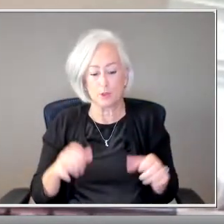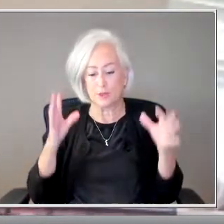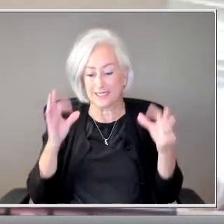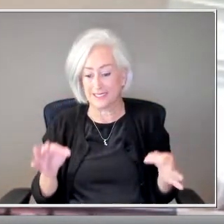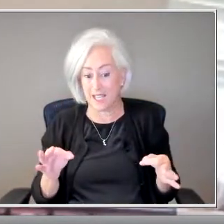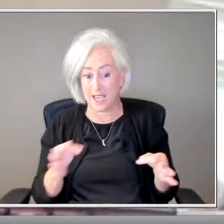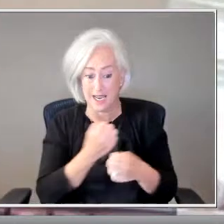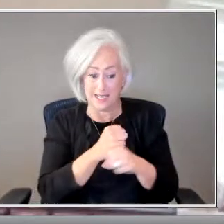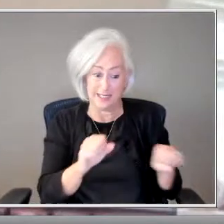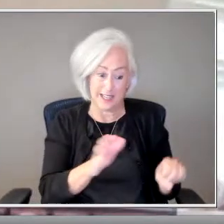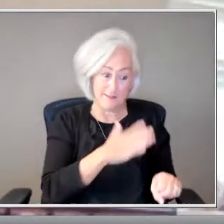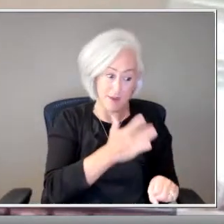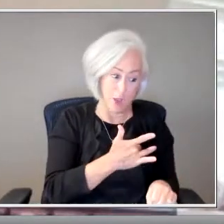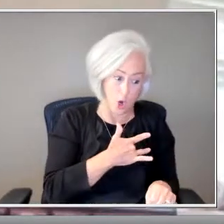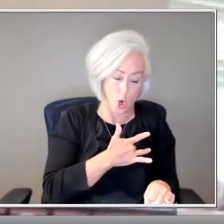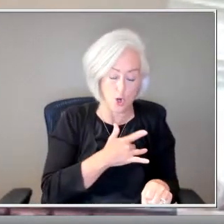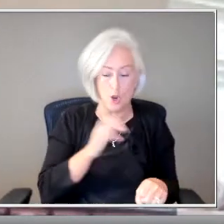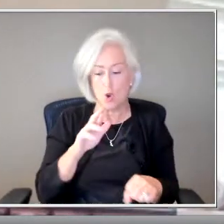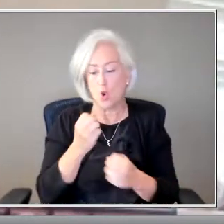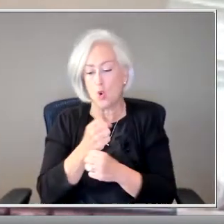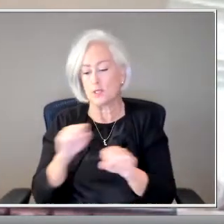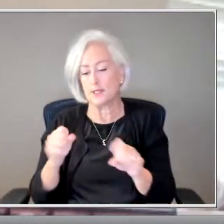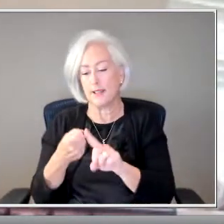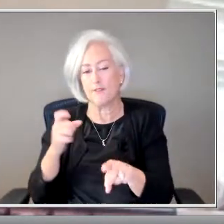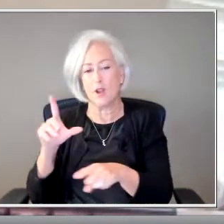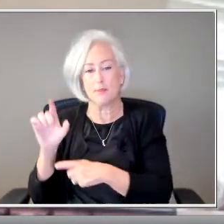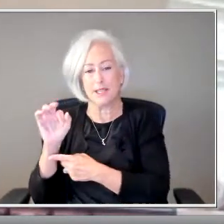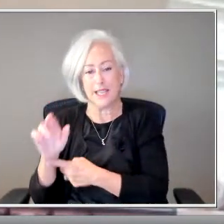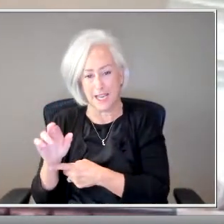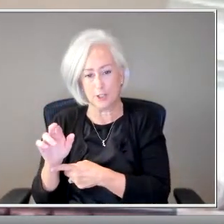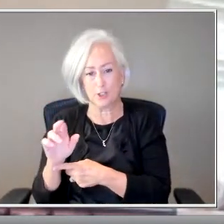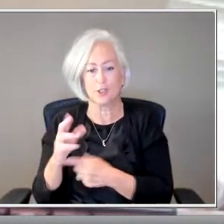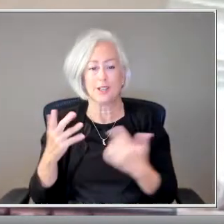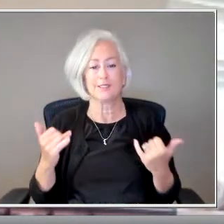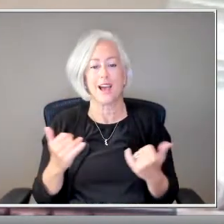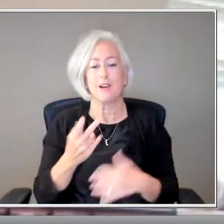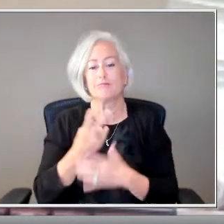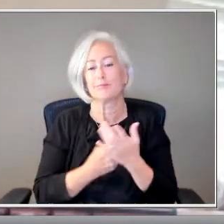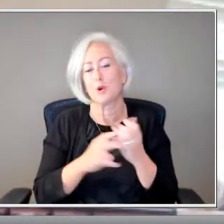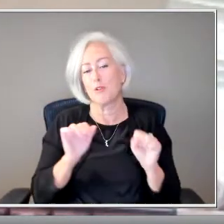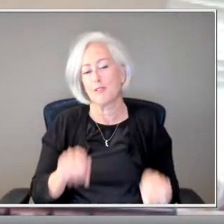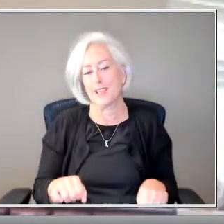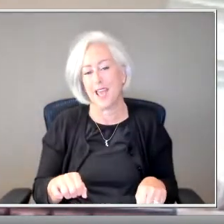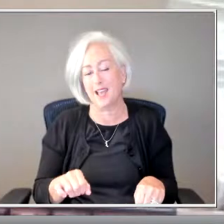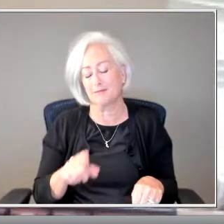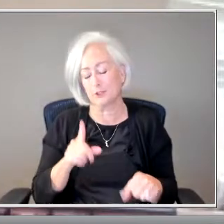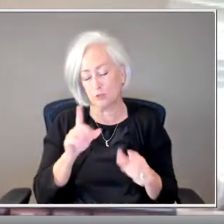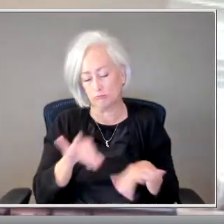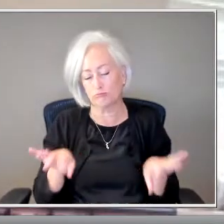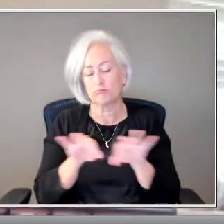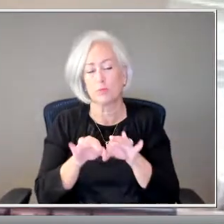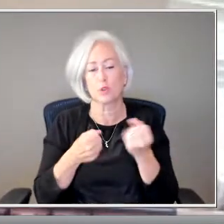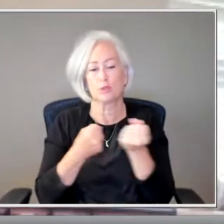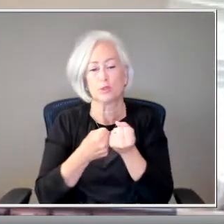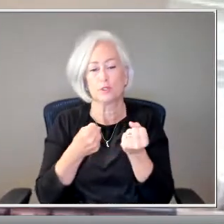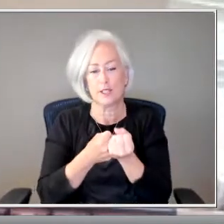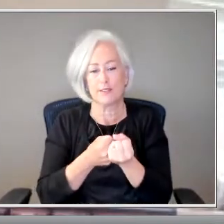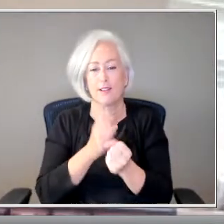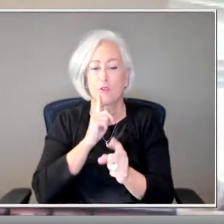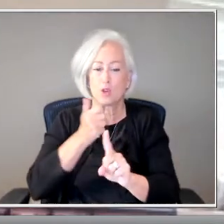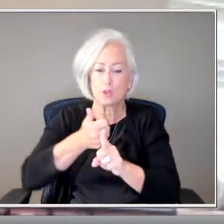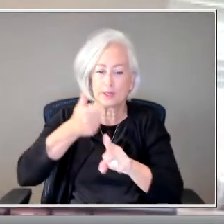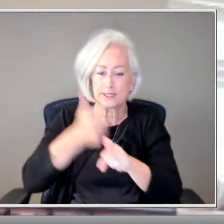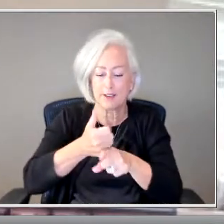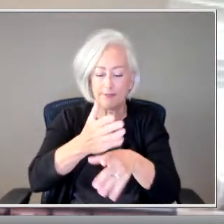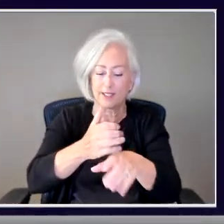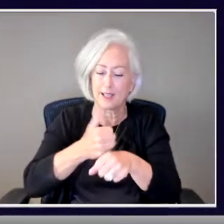save, my life from cancer? So I feel like just being an advocate for yourself and getting the best treatment that you can possibly